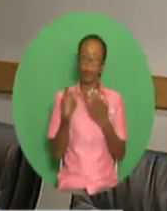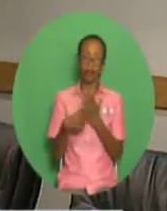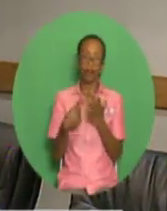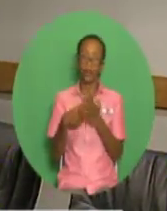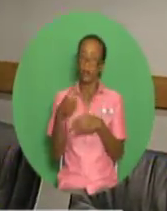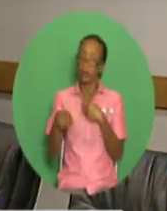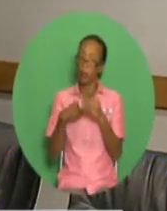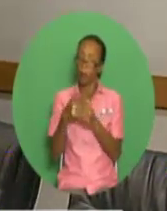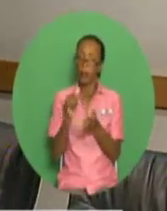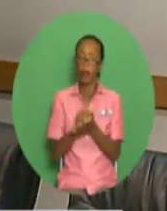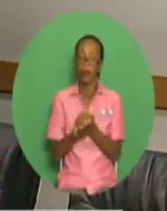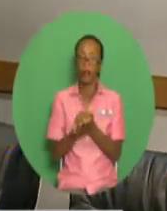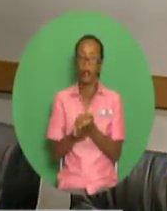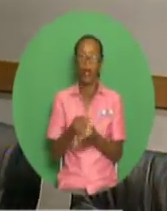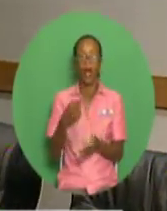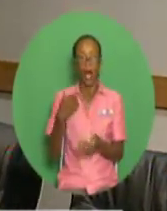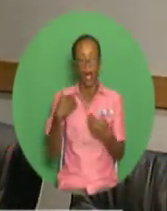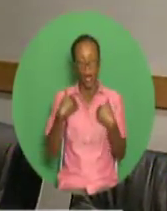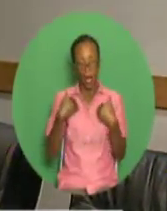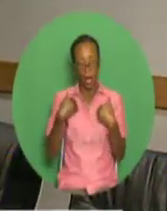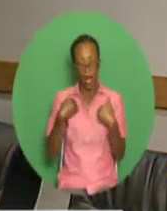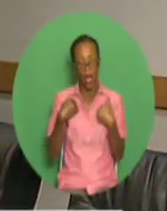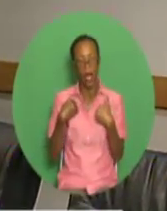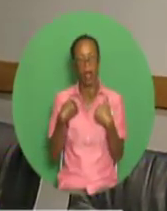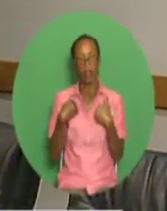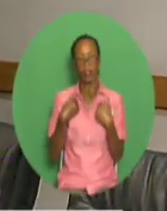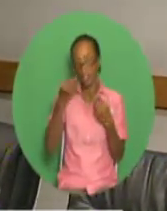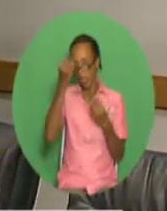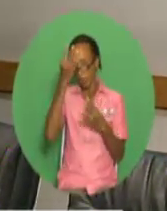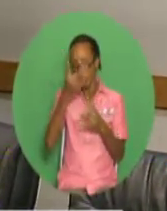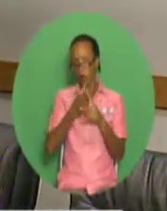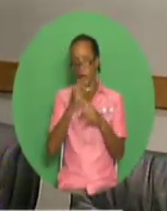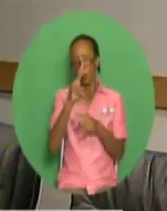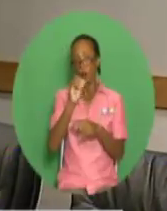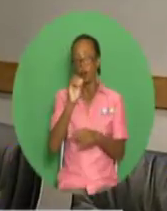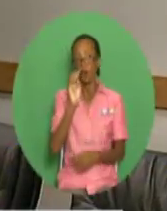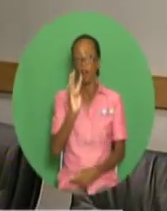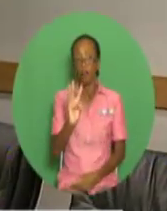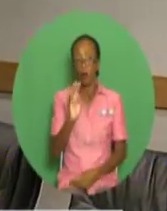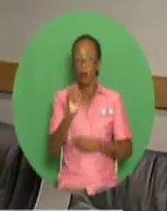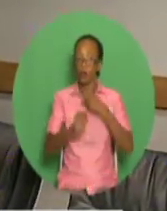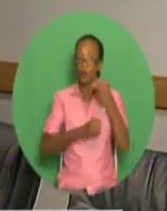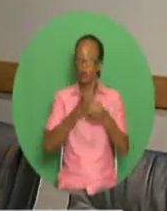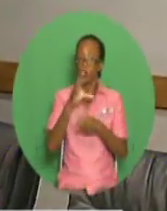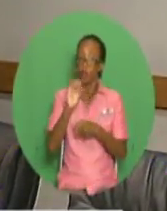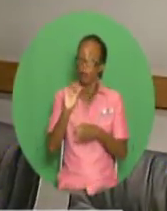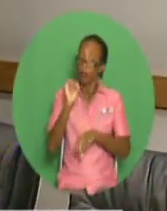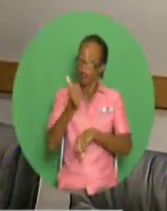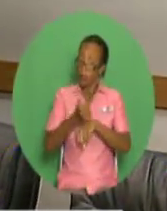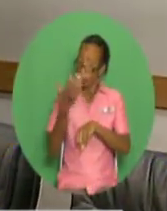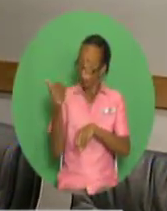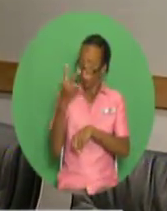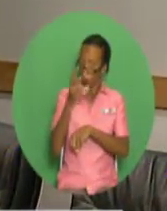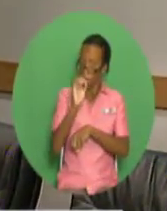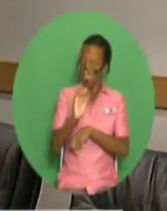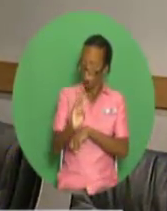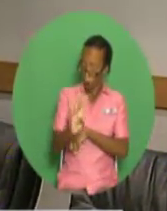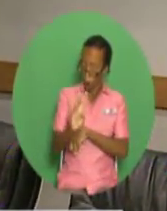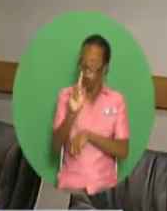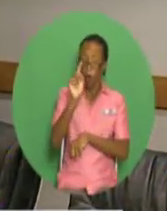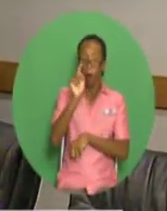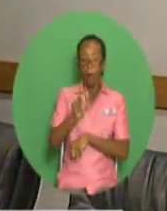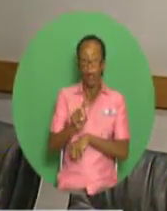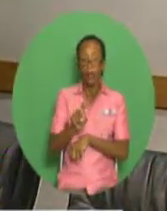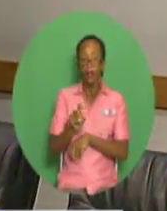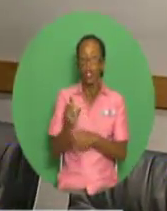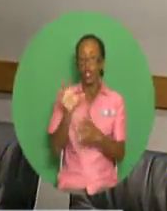that. I have the original cabinet note on my desk from 2004 when the sports company was formed and it was supposed to be morphed into the